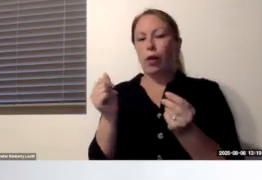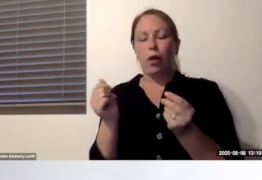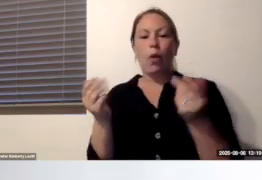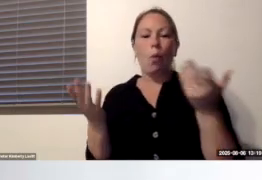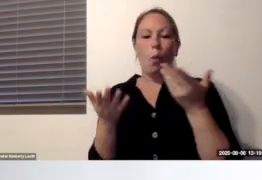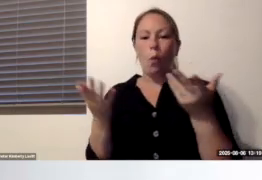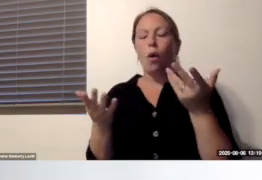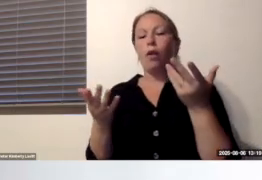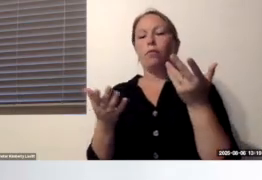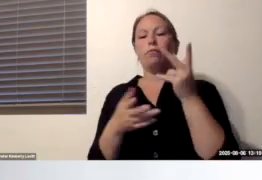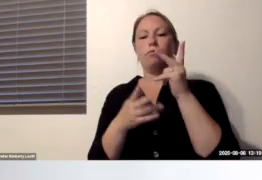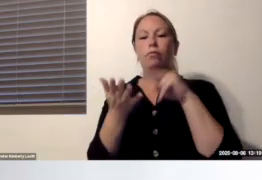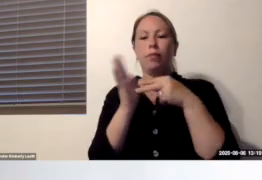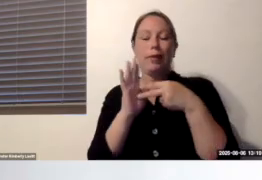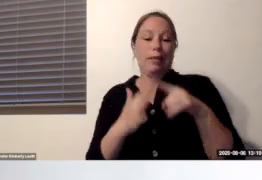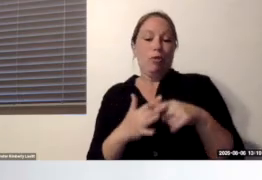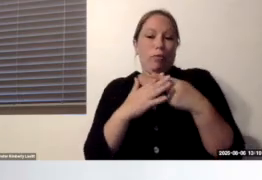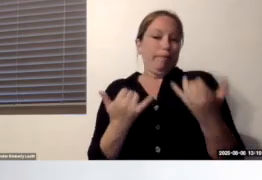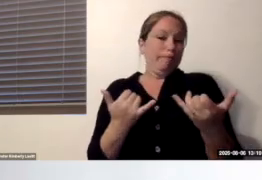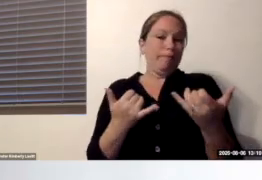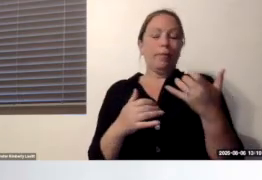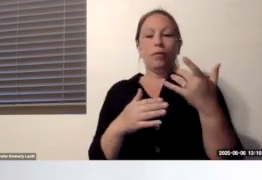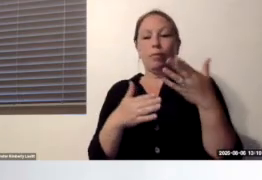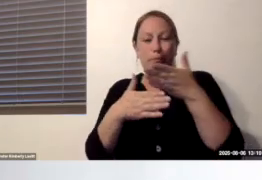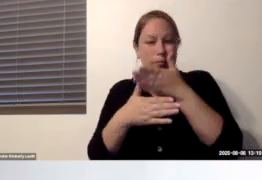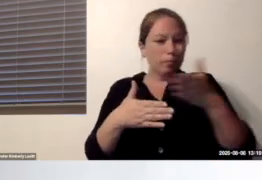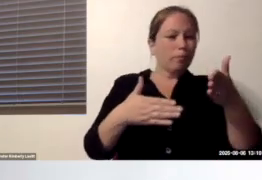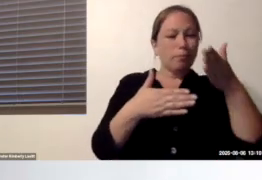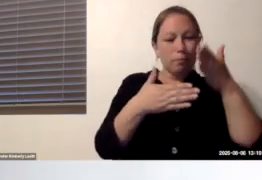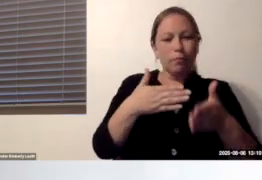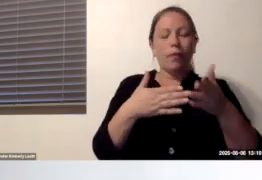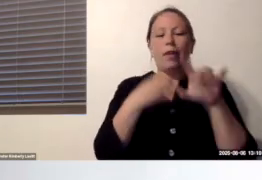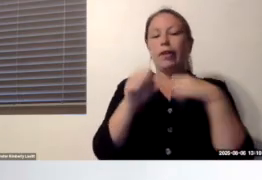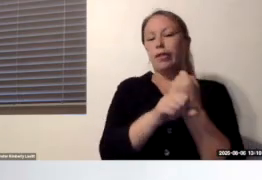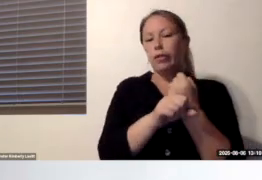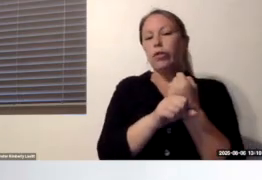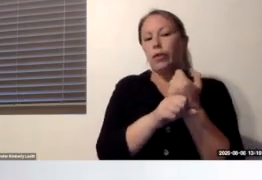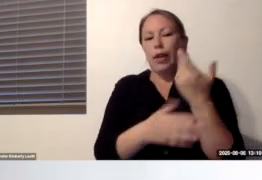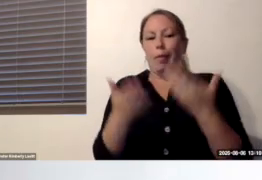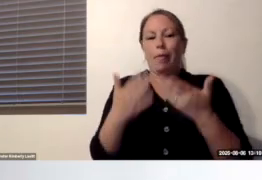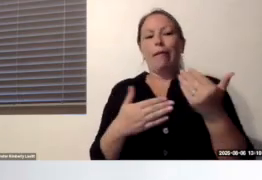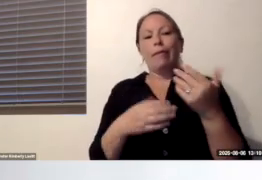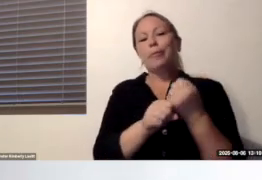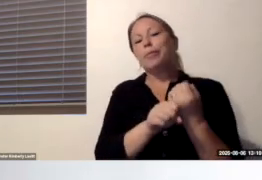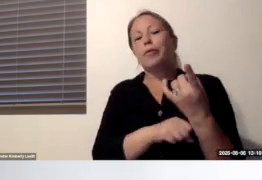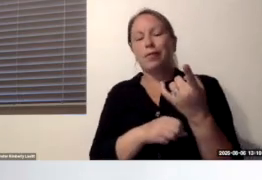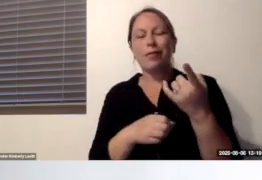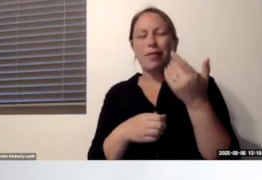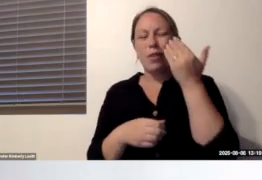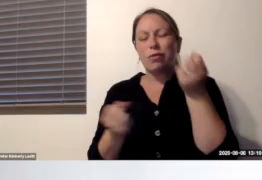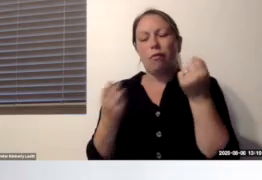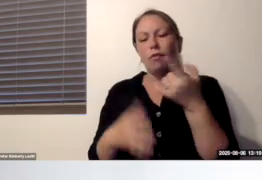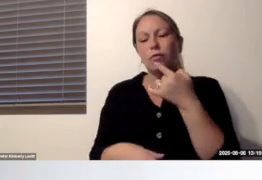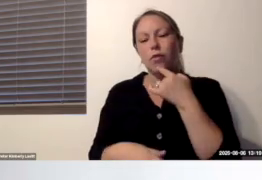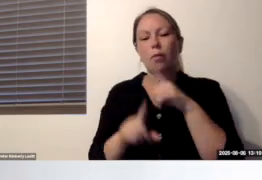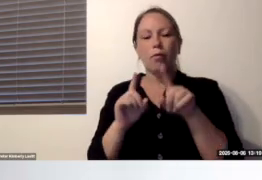might be of funding, let's say starting today, going through the end of whatever fiscal year we're in, and perhaps the next fiscal year? Again, I realize it's a lot to say, but I'm just